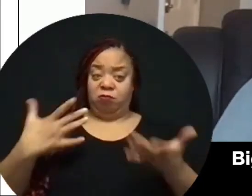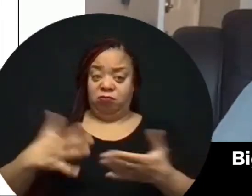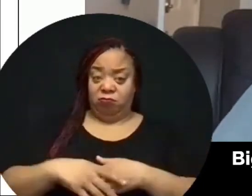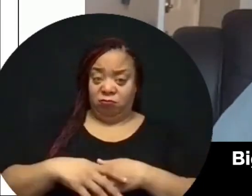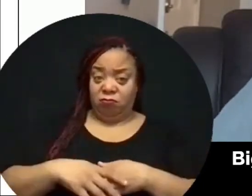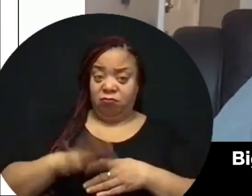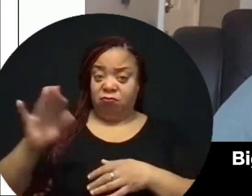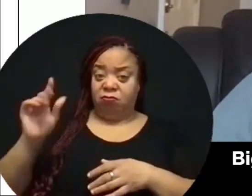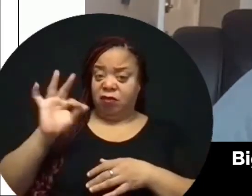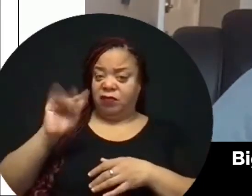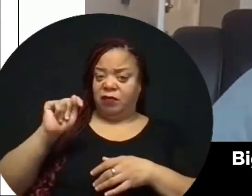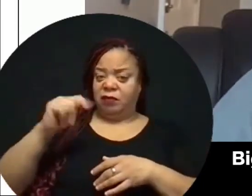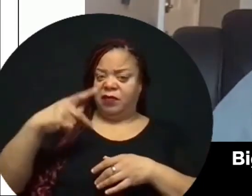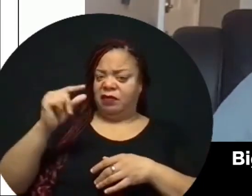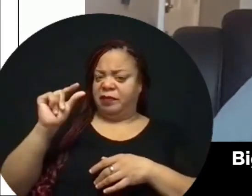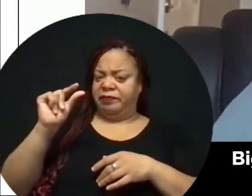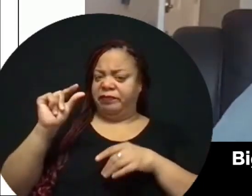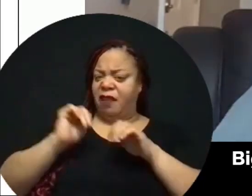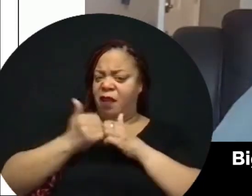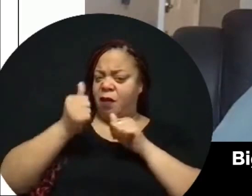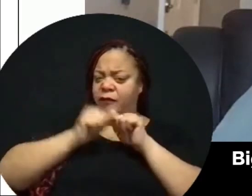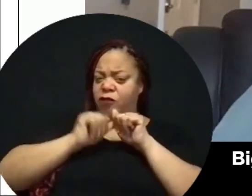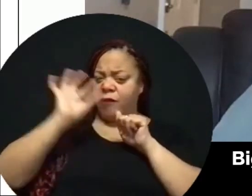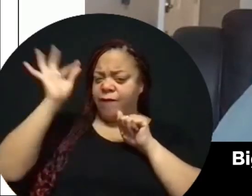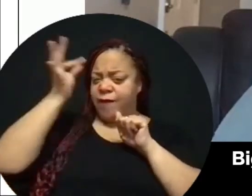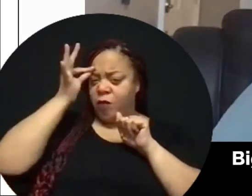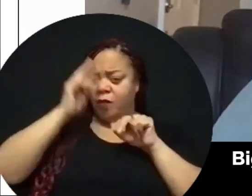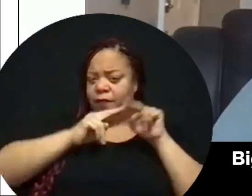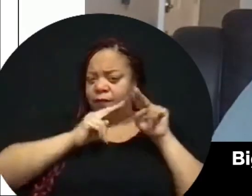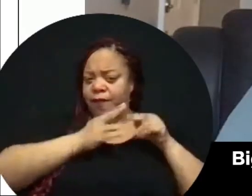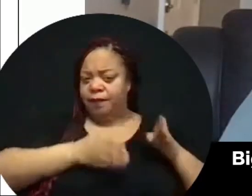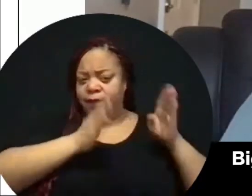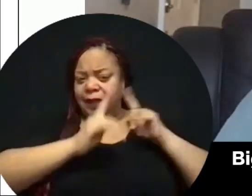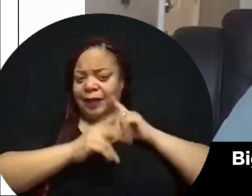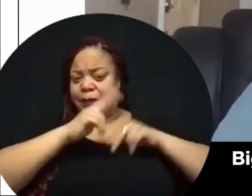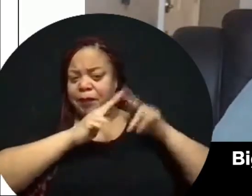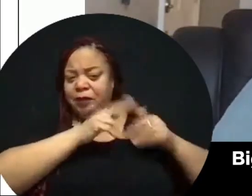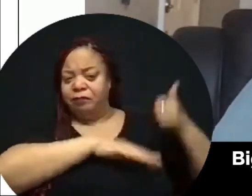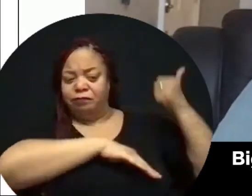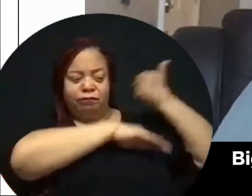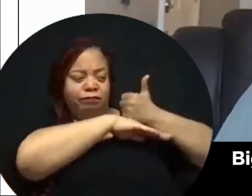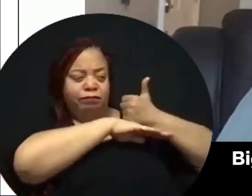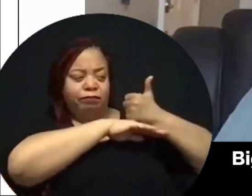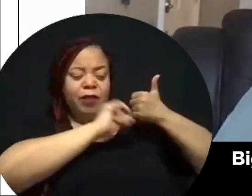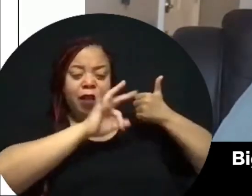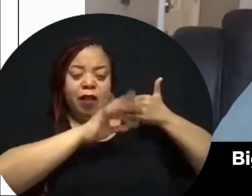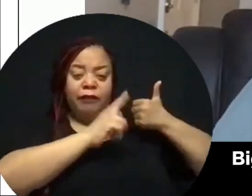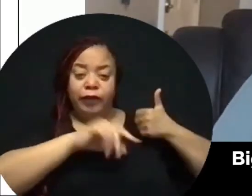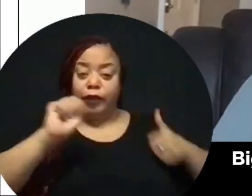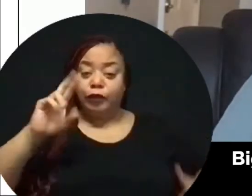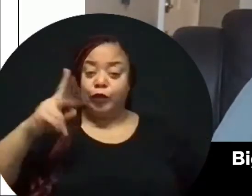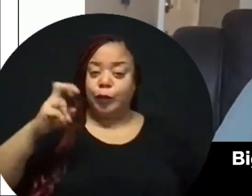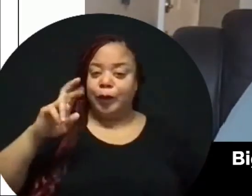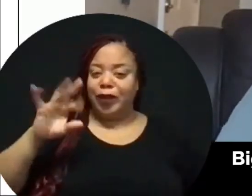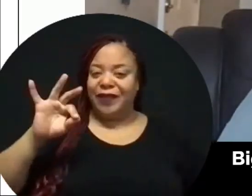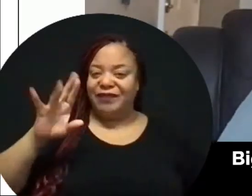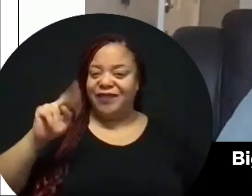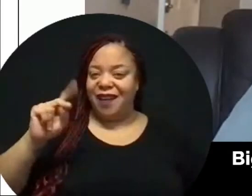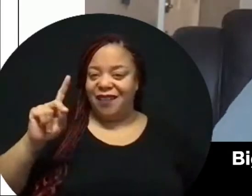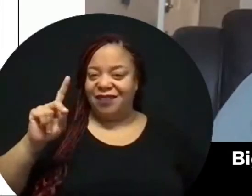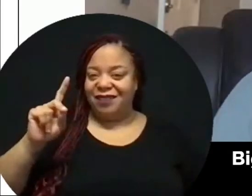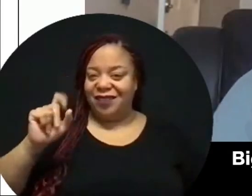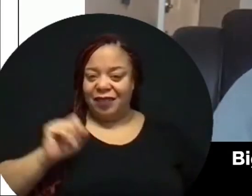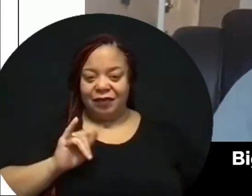they using us as a way as like a national sacrificial site almost, when they are building these prisons.